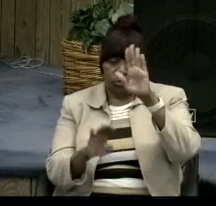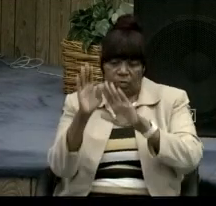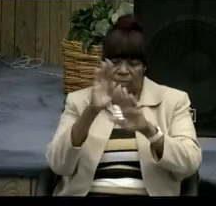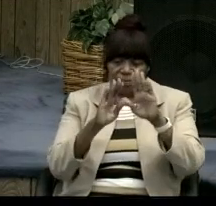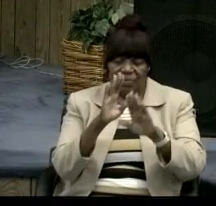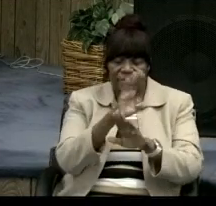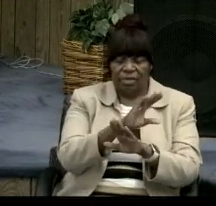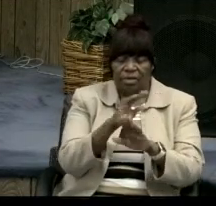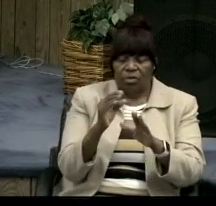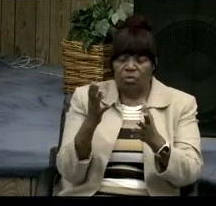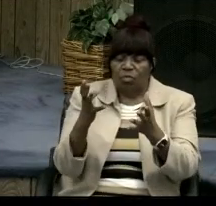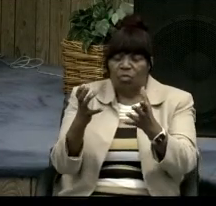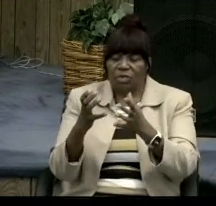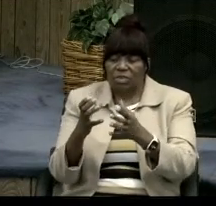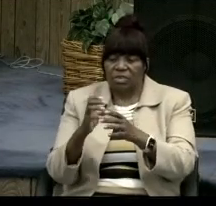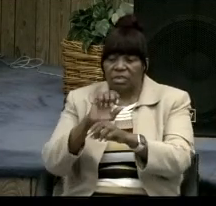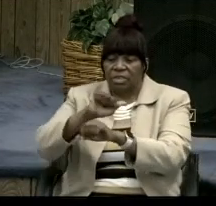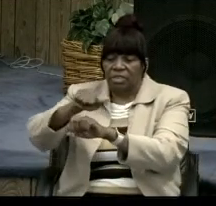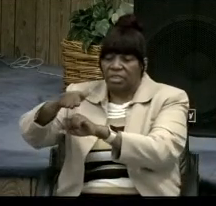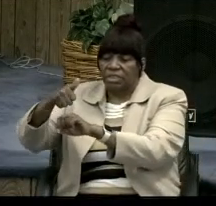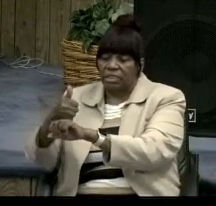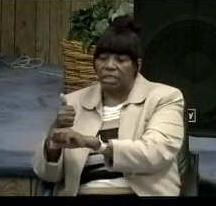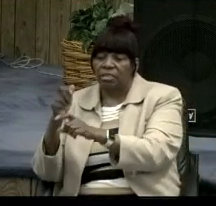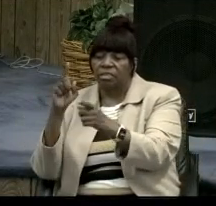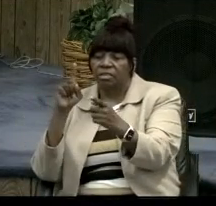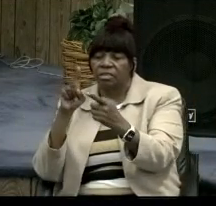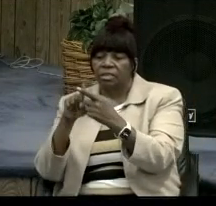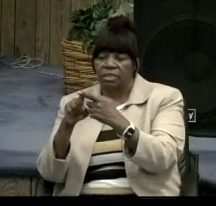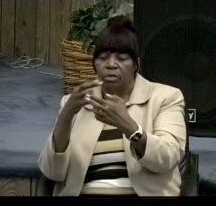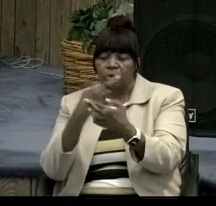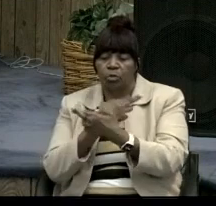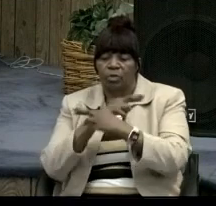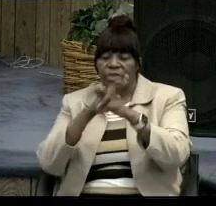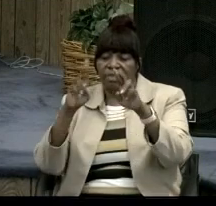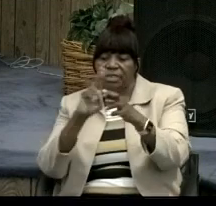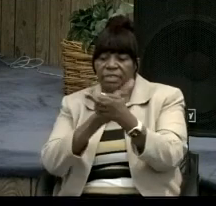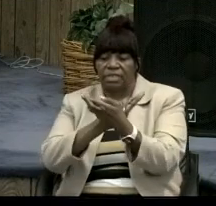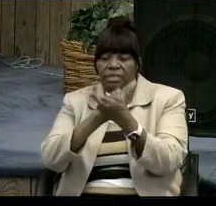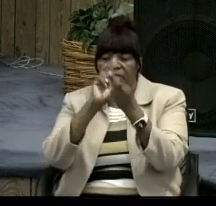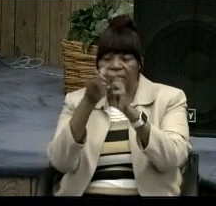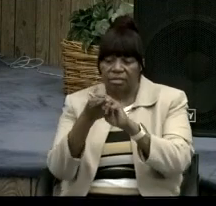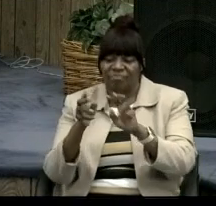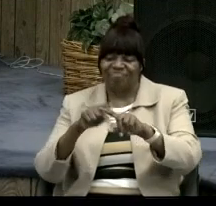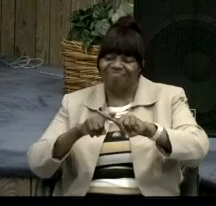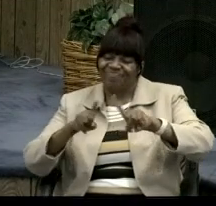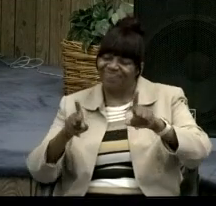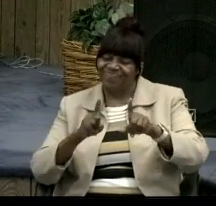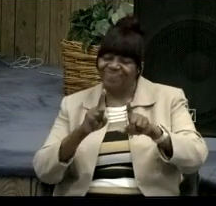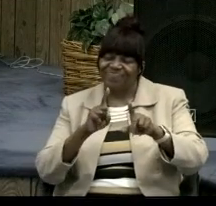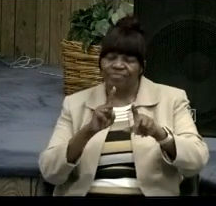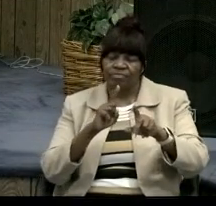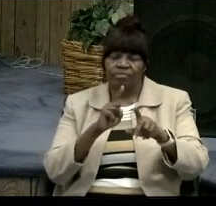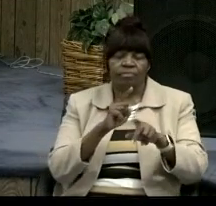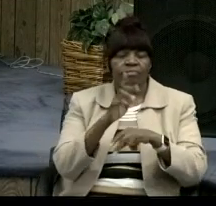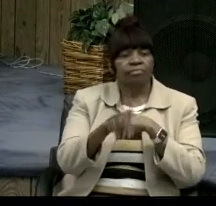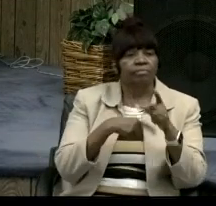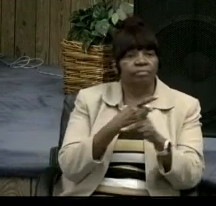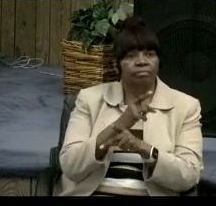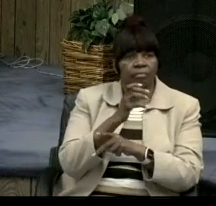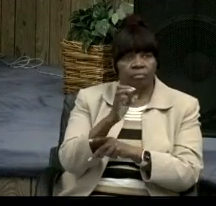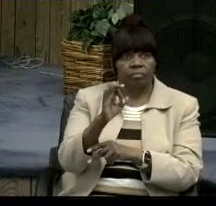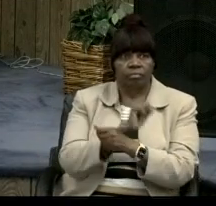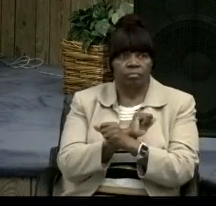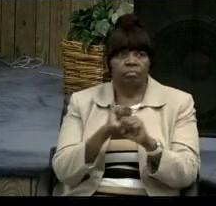he wants to seal us until redemption. That's a different kind of saved, all right?